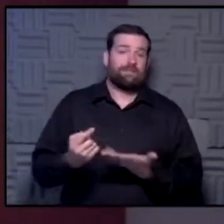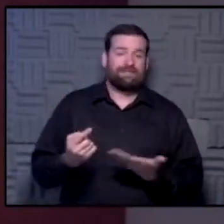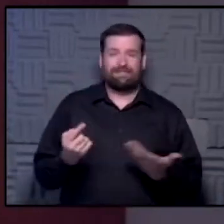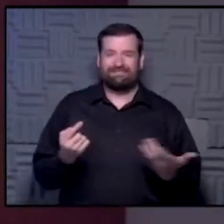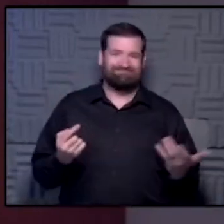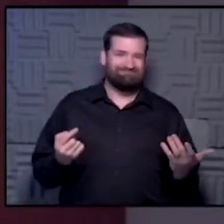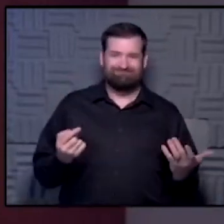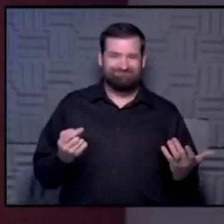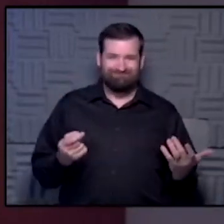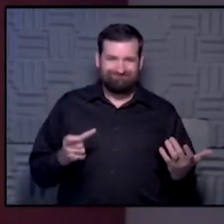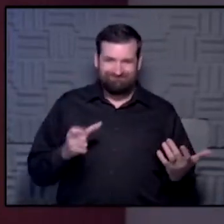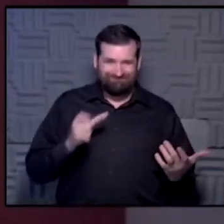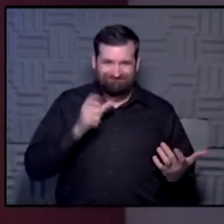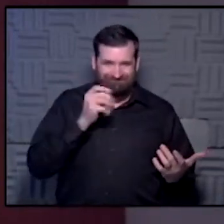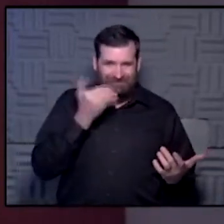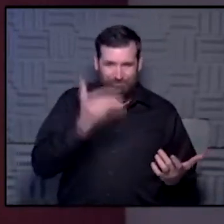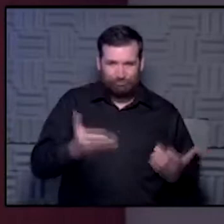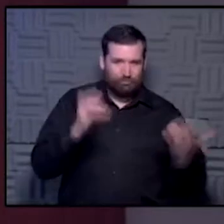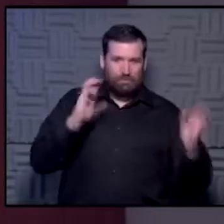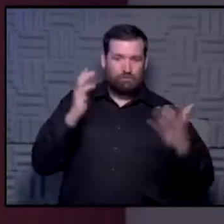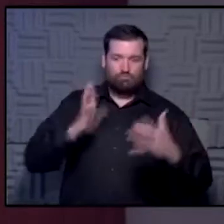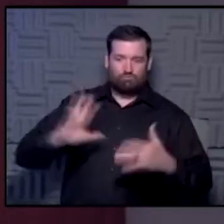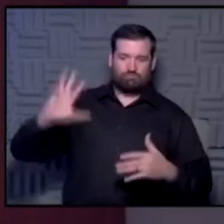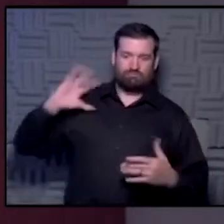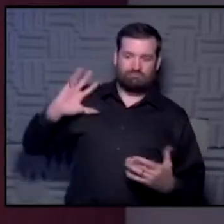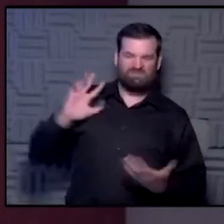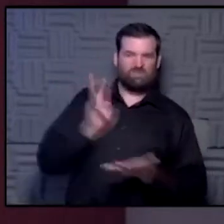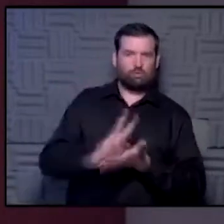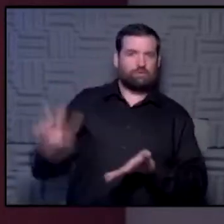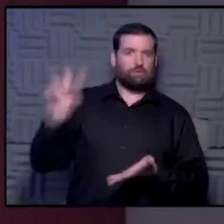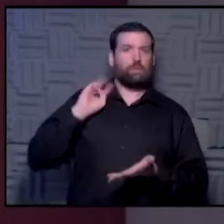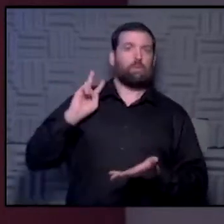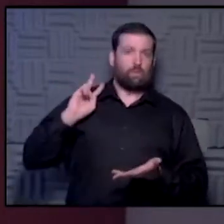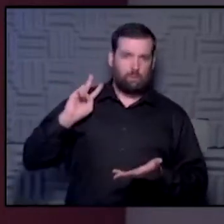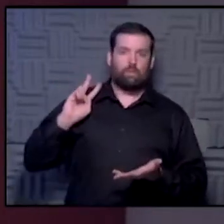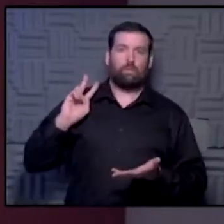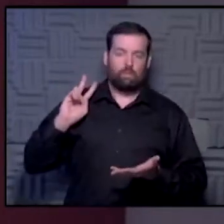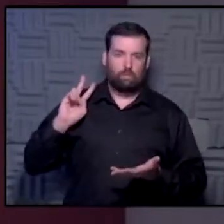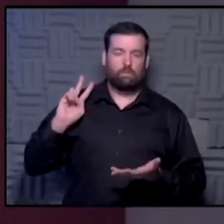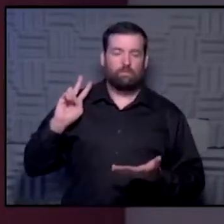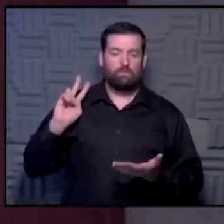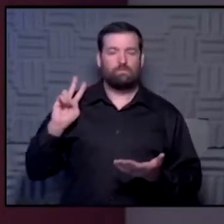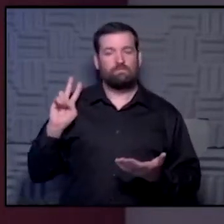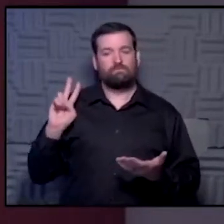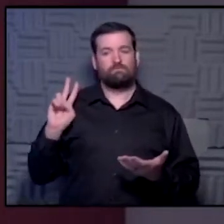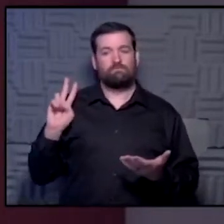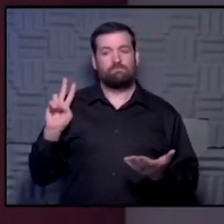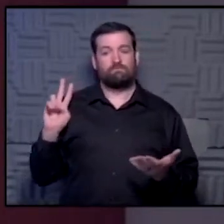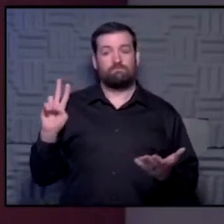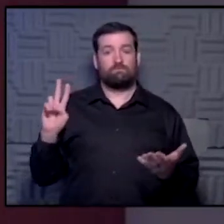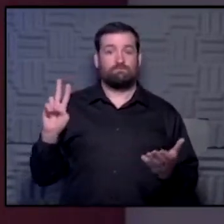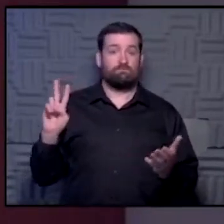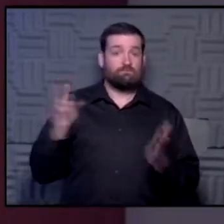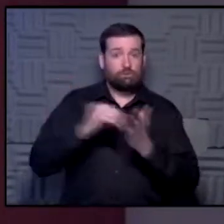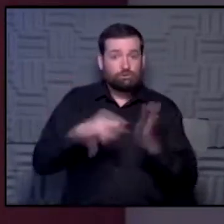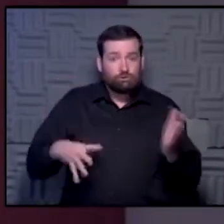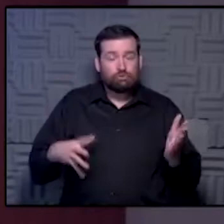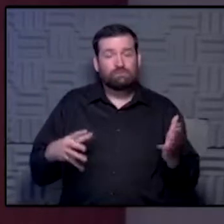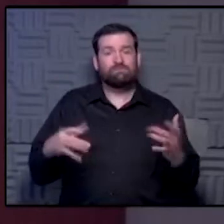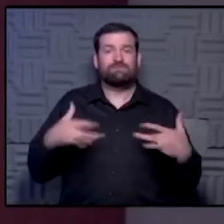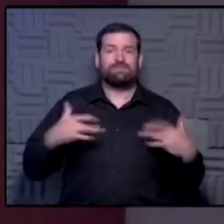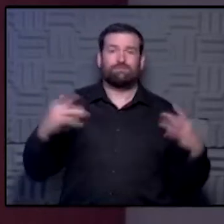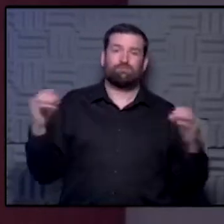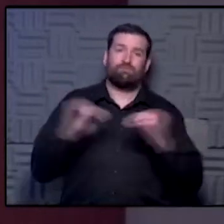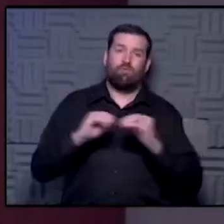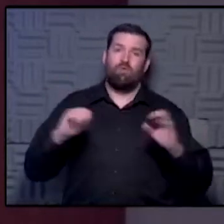good as the last time I was there, which was probably about 2 weeks ago. More students were grouped